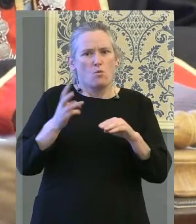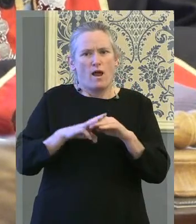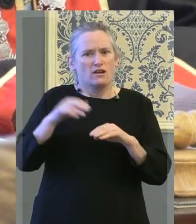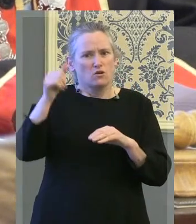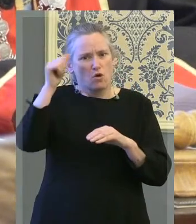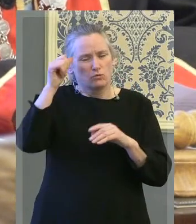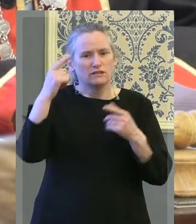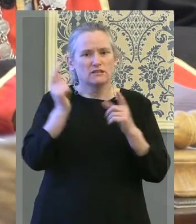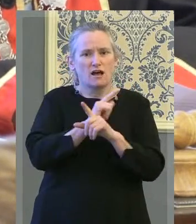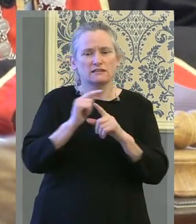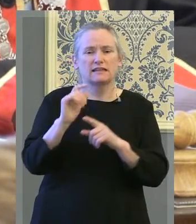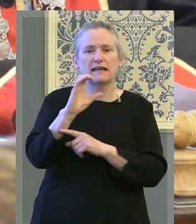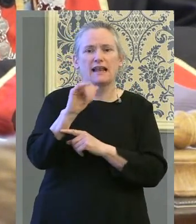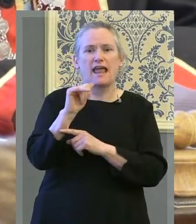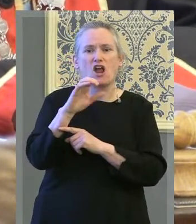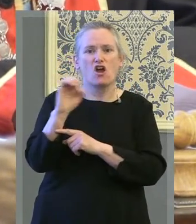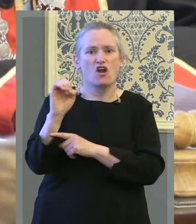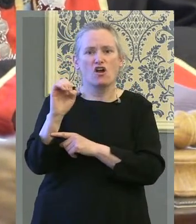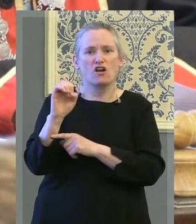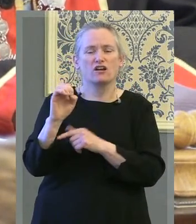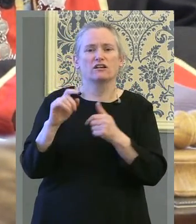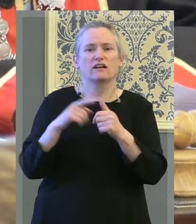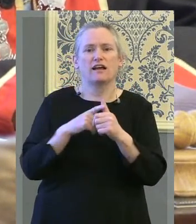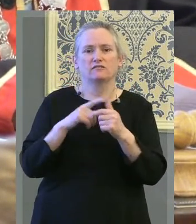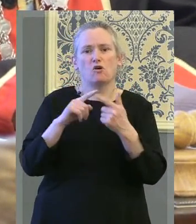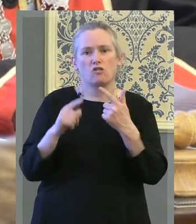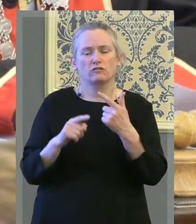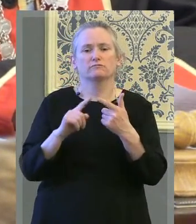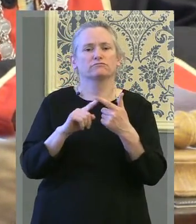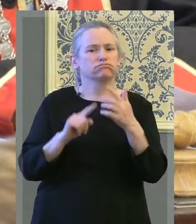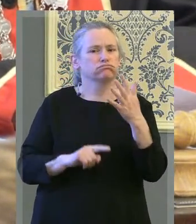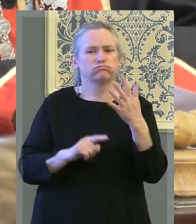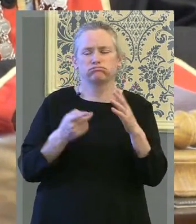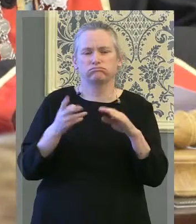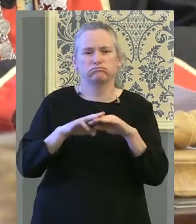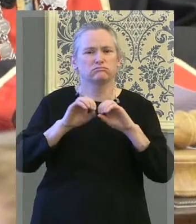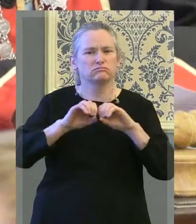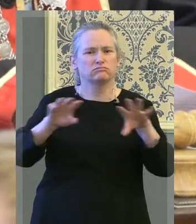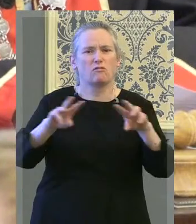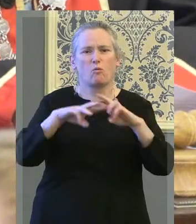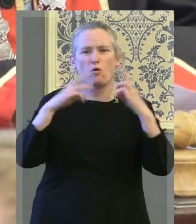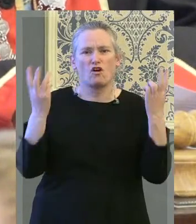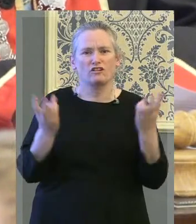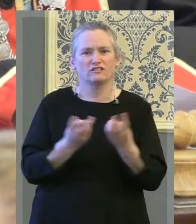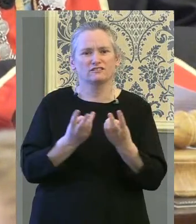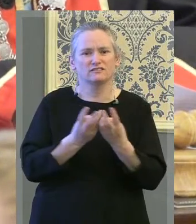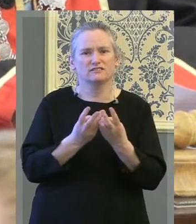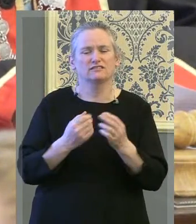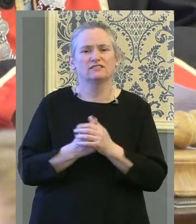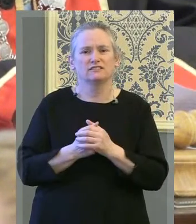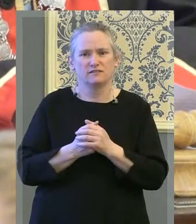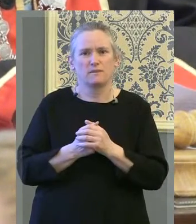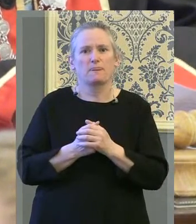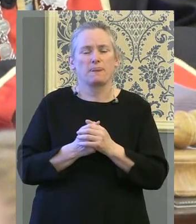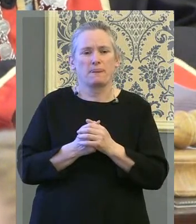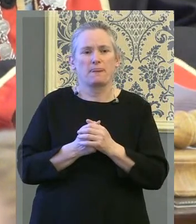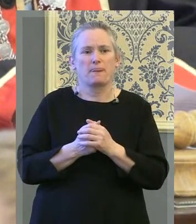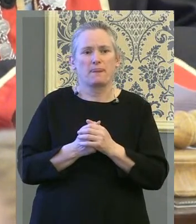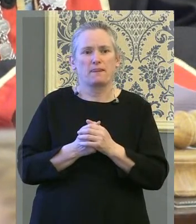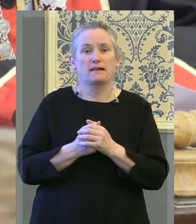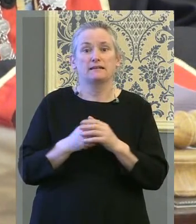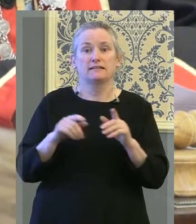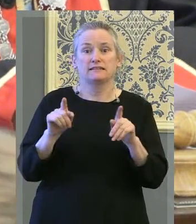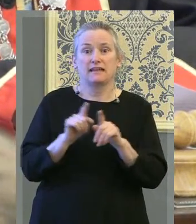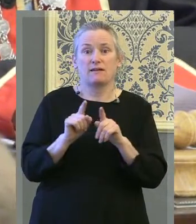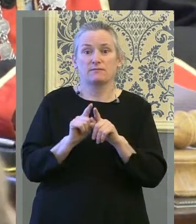songs Claire and Get Down reaching the summit of the UK charts, and his LP Back to Front topping the album charts. In the